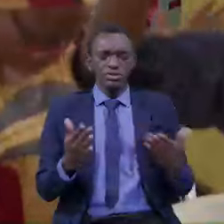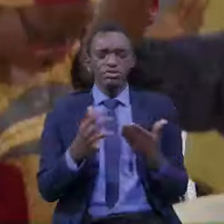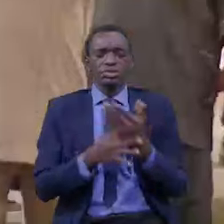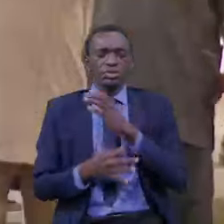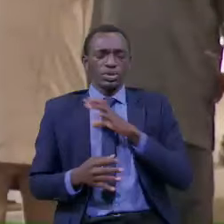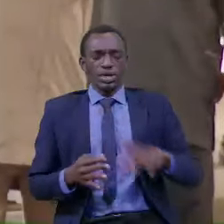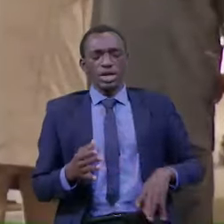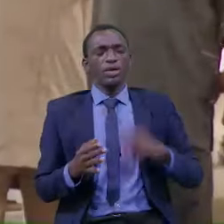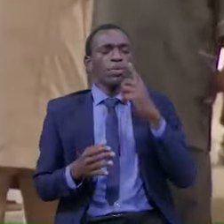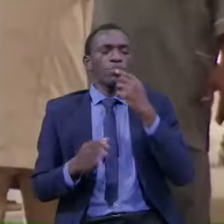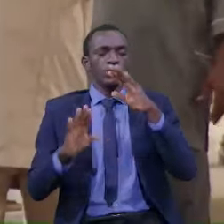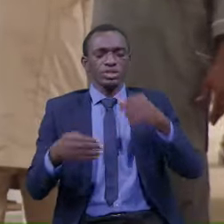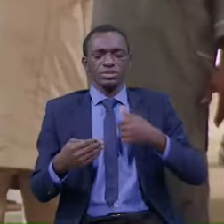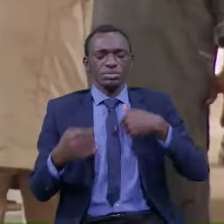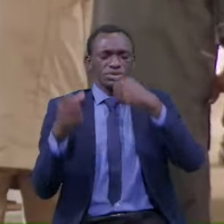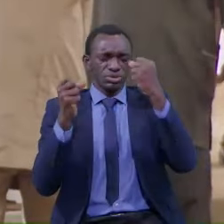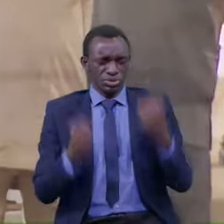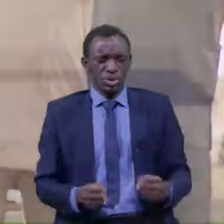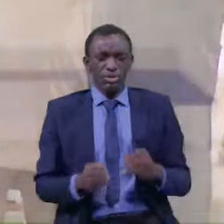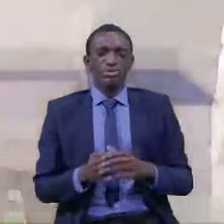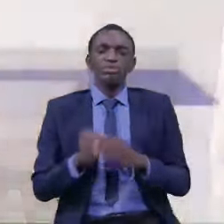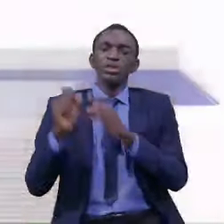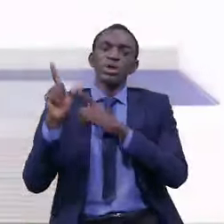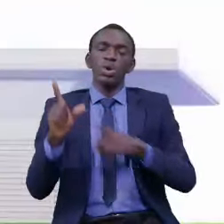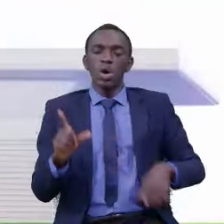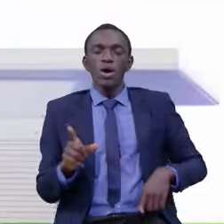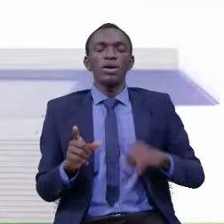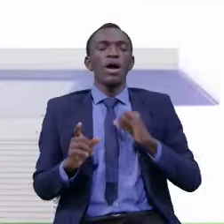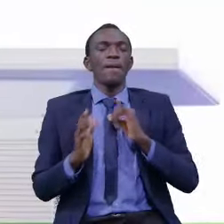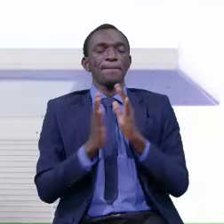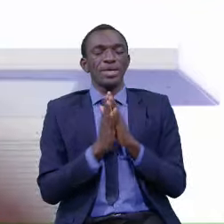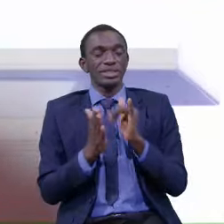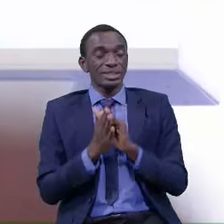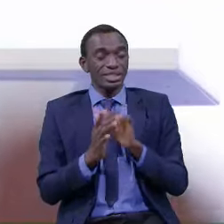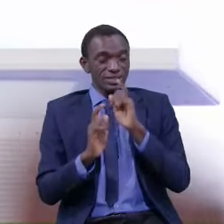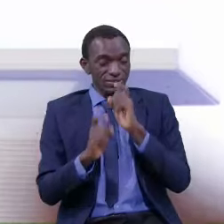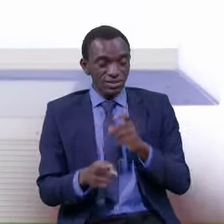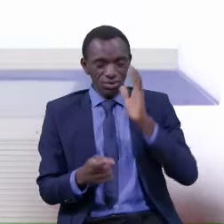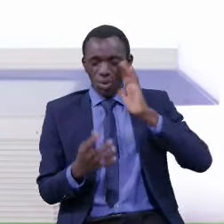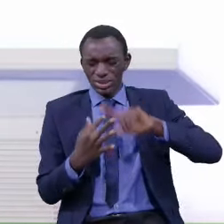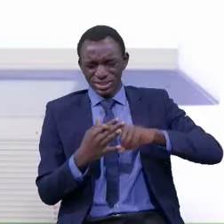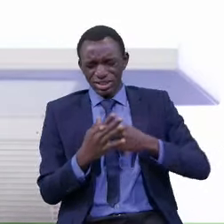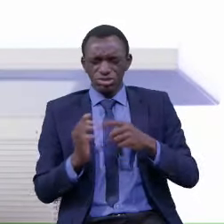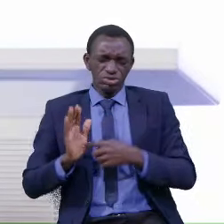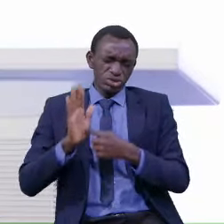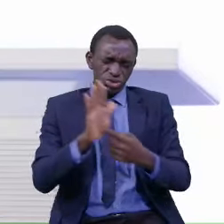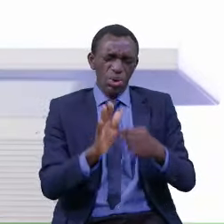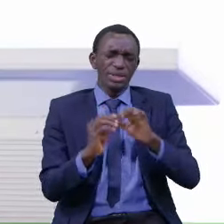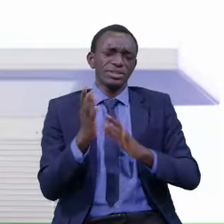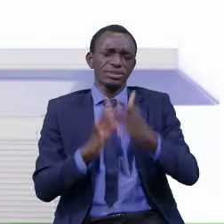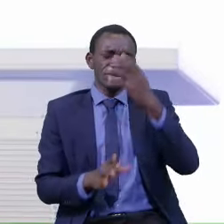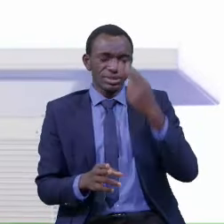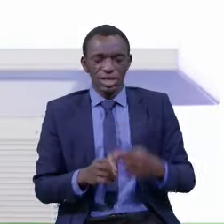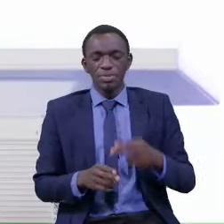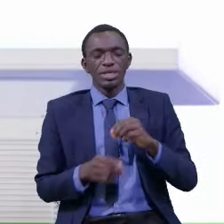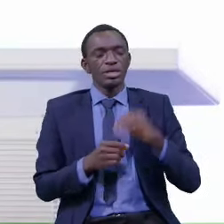me. Lord, I pray that the gifts will begin to manifest in the pastors, the